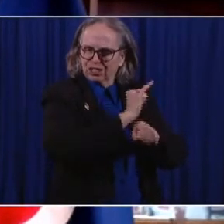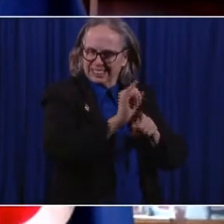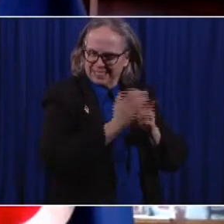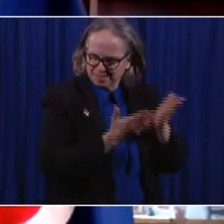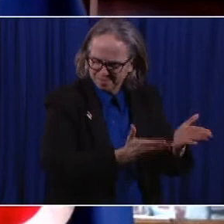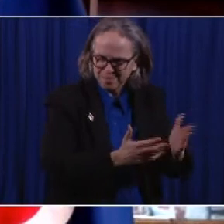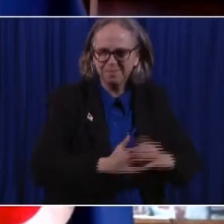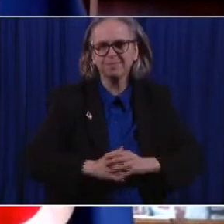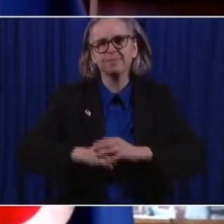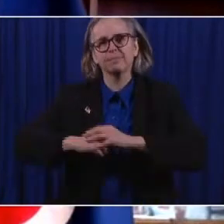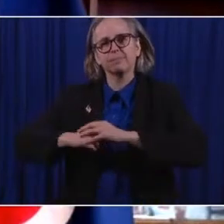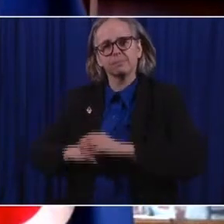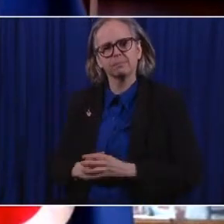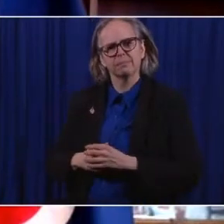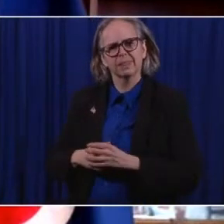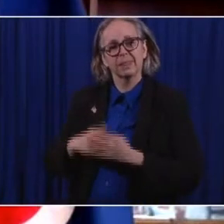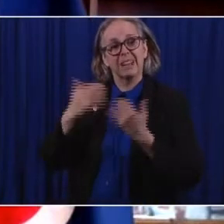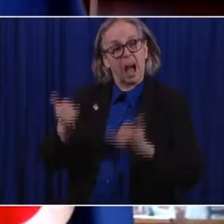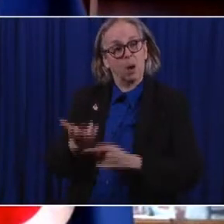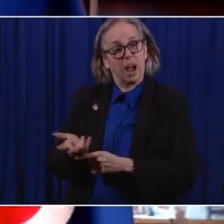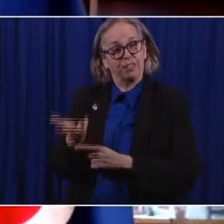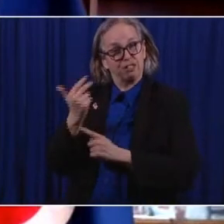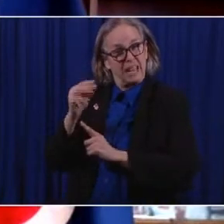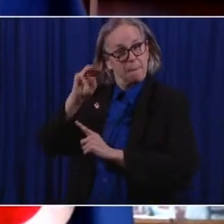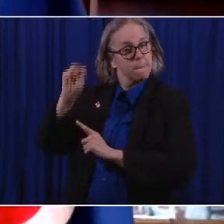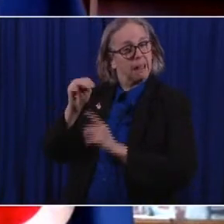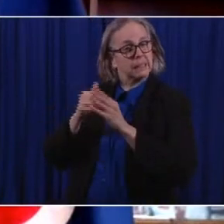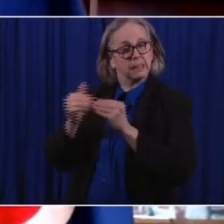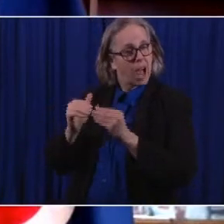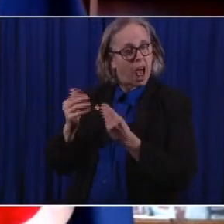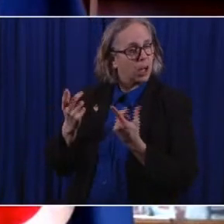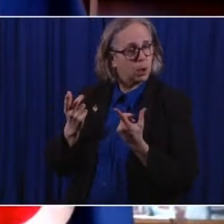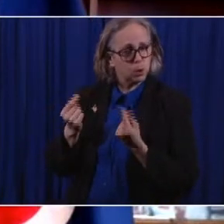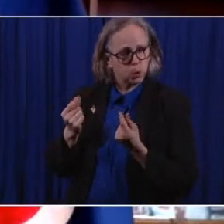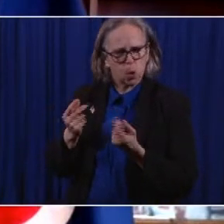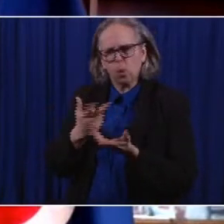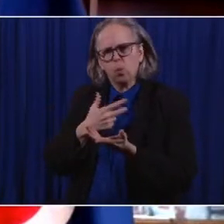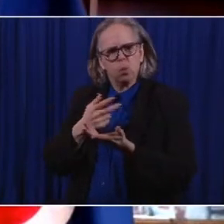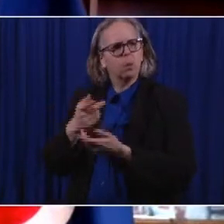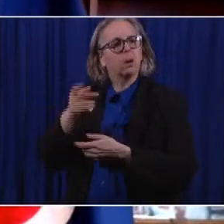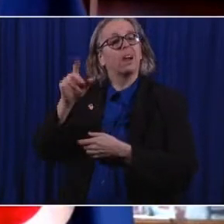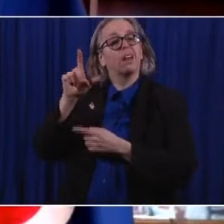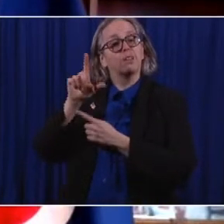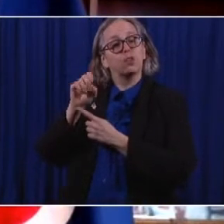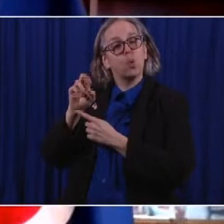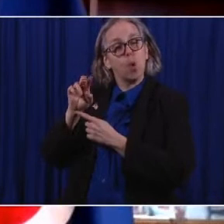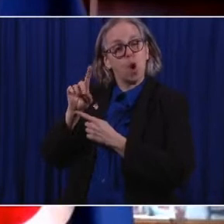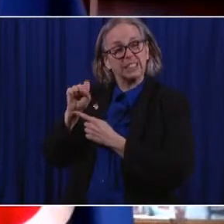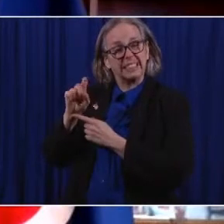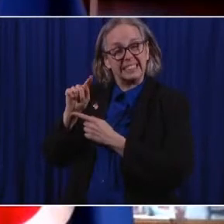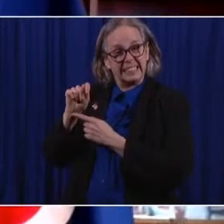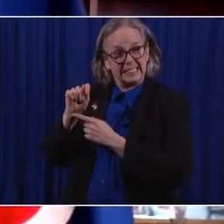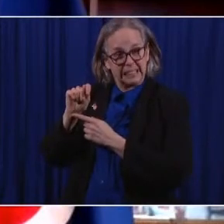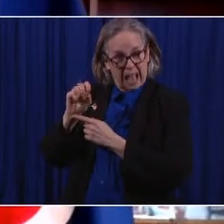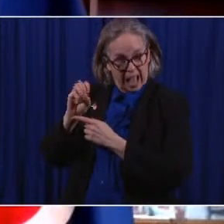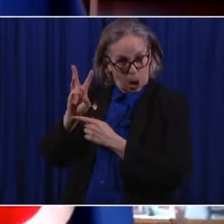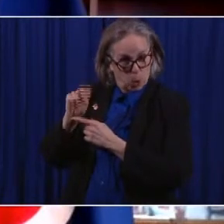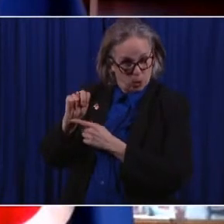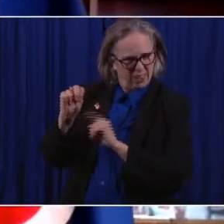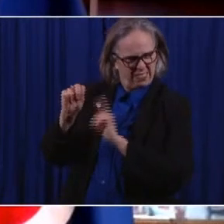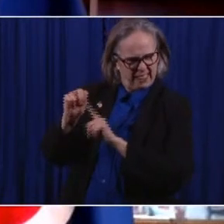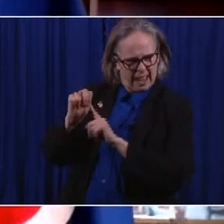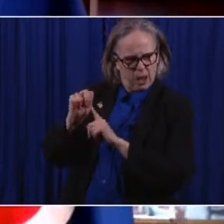Additionally, there will be $3 million set aside for the village of Lordstown to construct a water tower that will serve